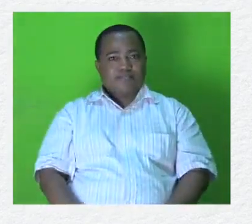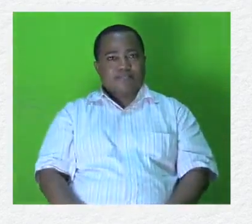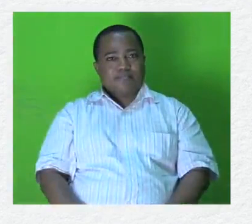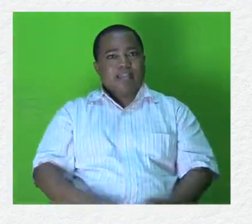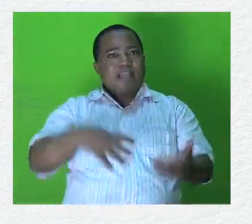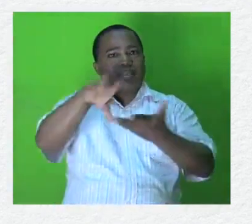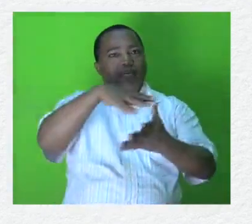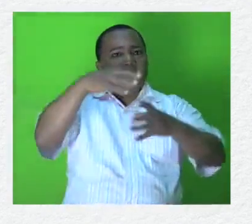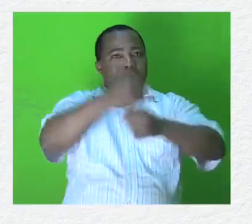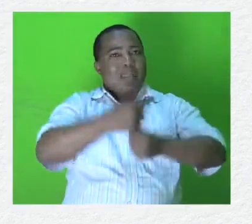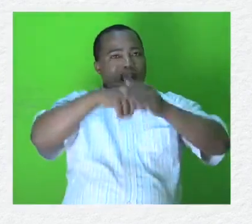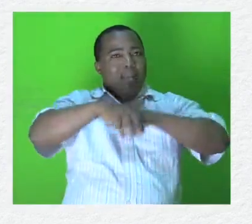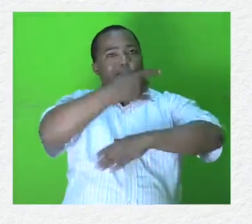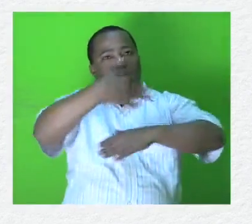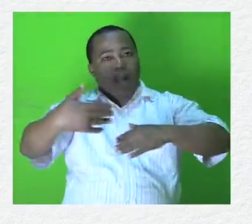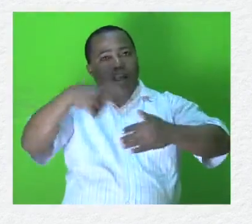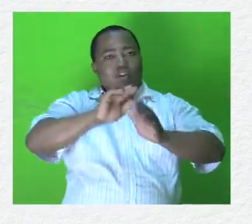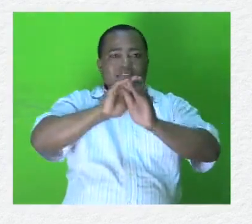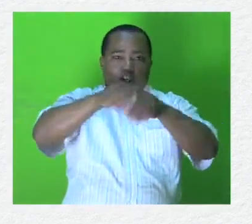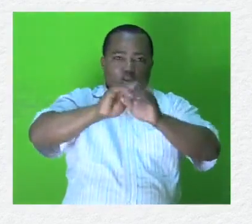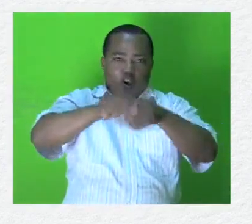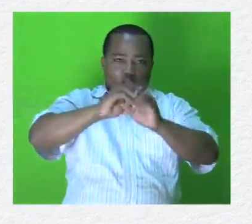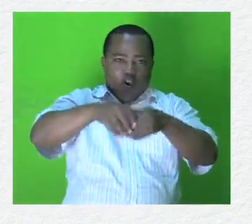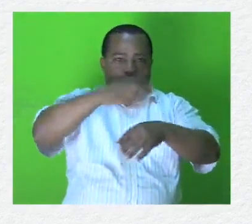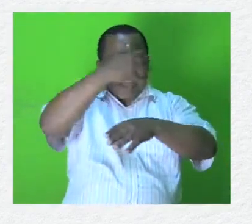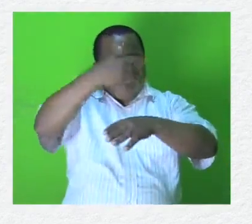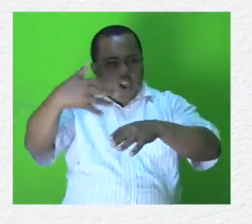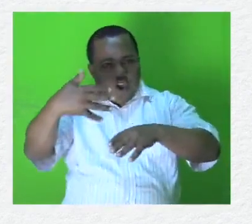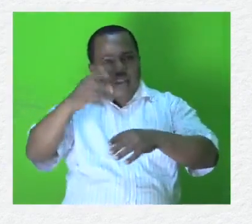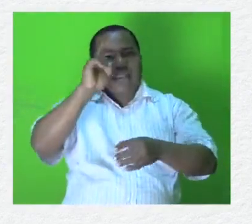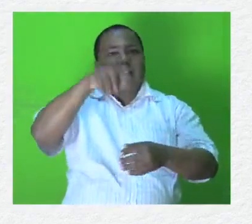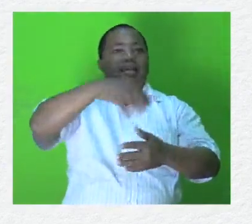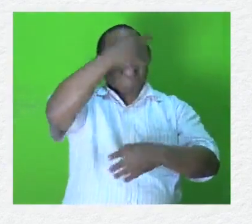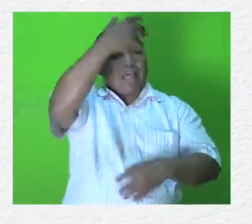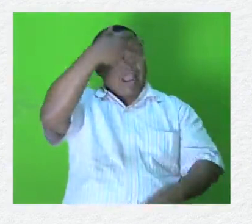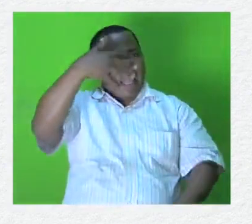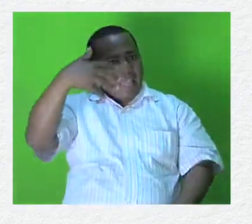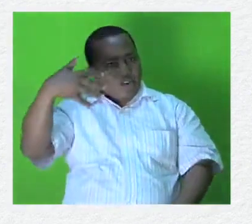A mixture formed from water and coconut oil is liquid